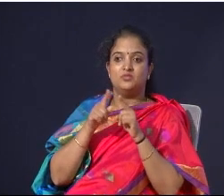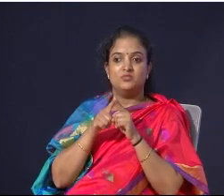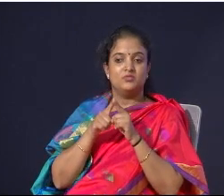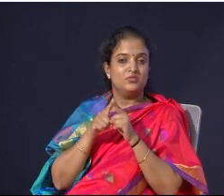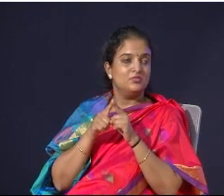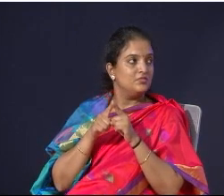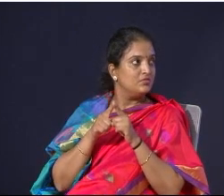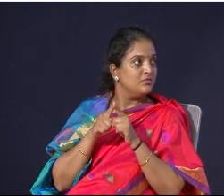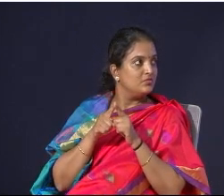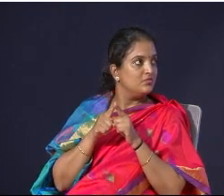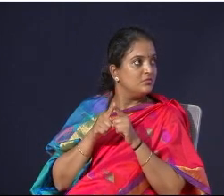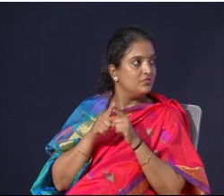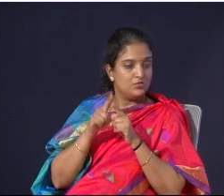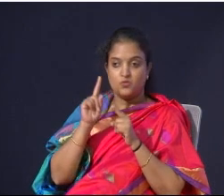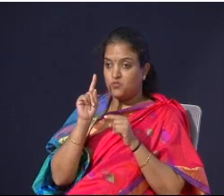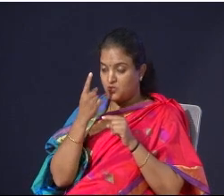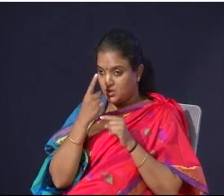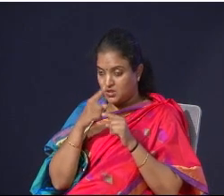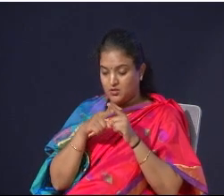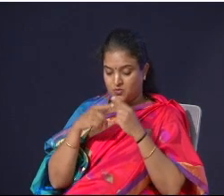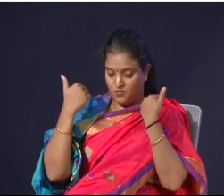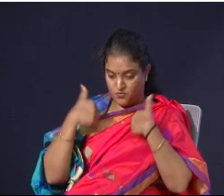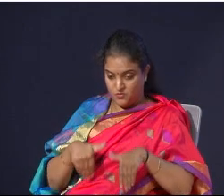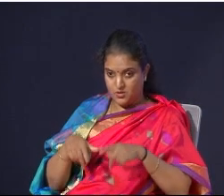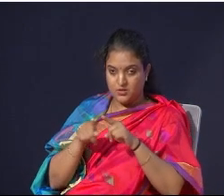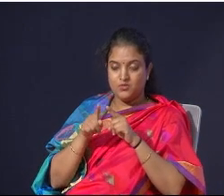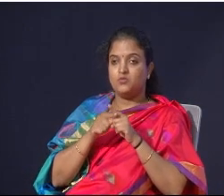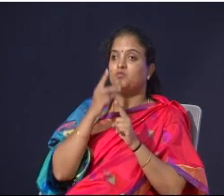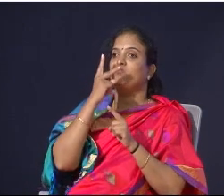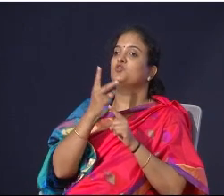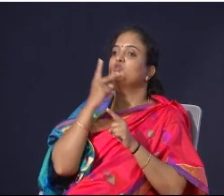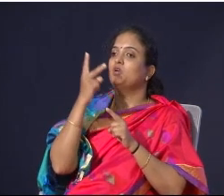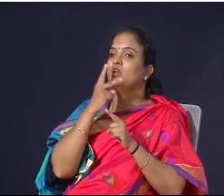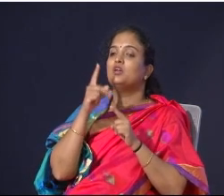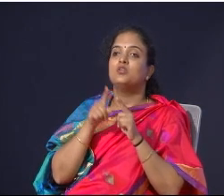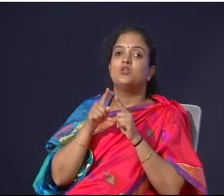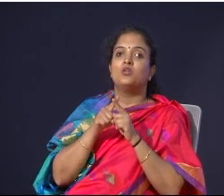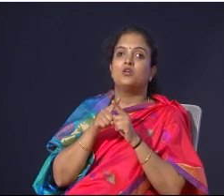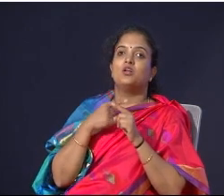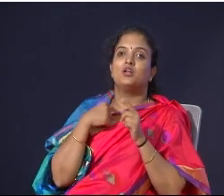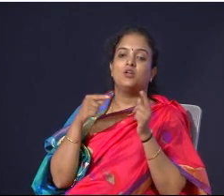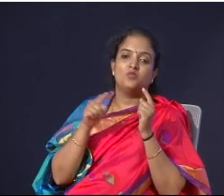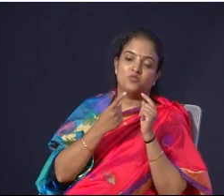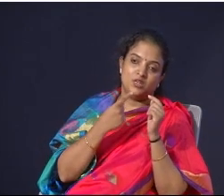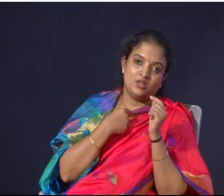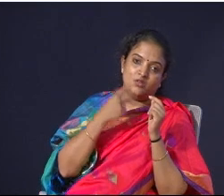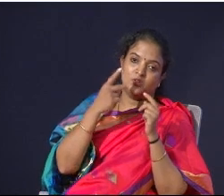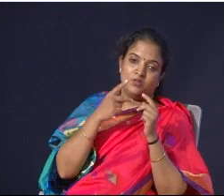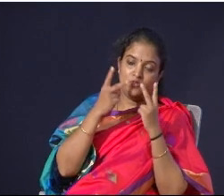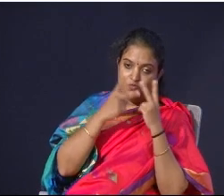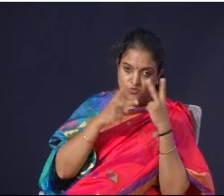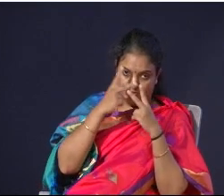midline, right? So first you get it physically and then it comes visually. So we had to work the reverse way. We had to bring